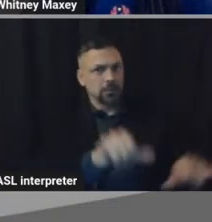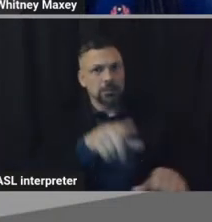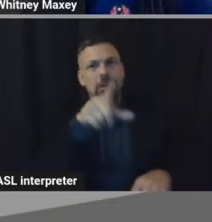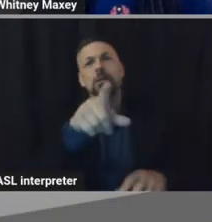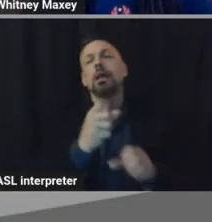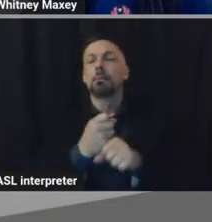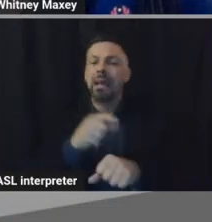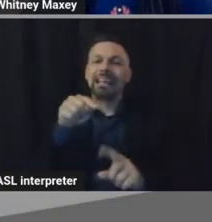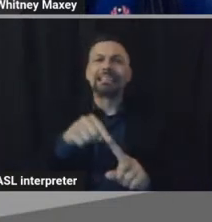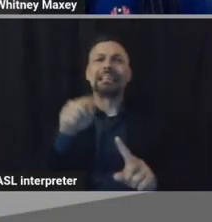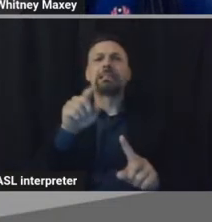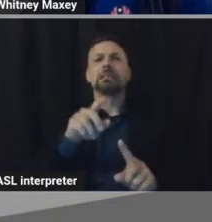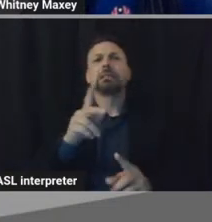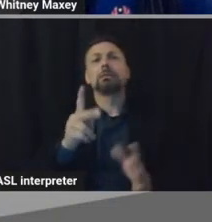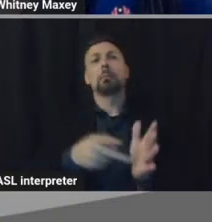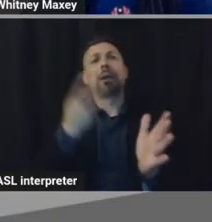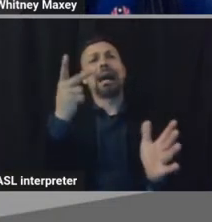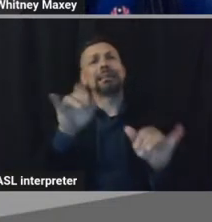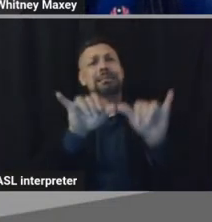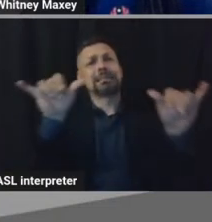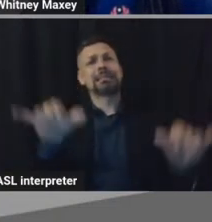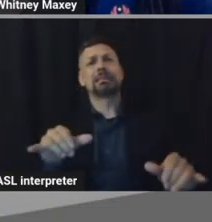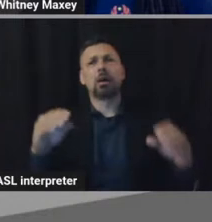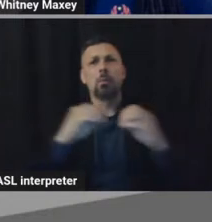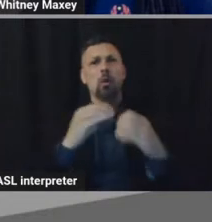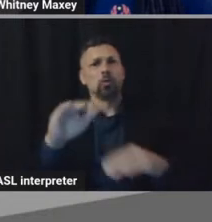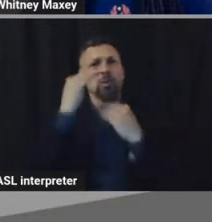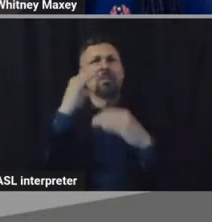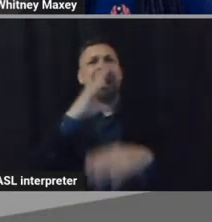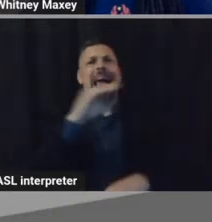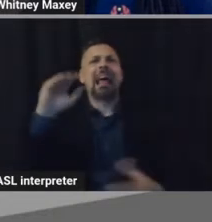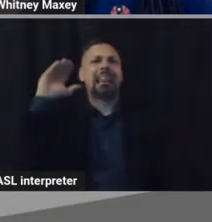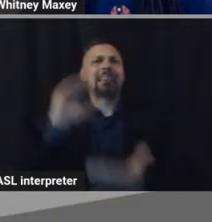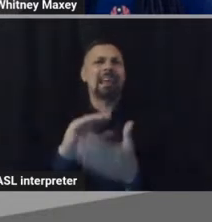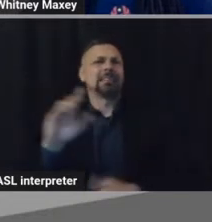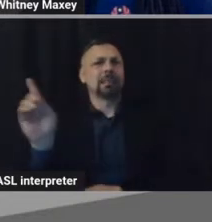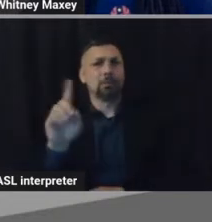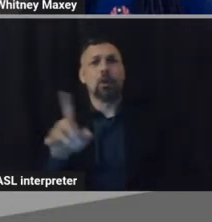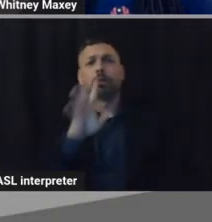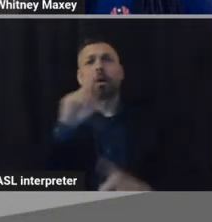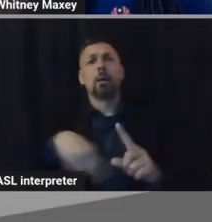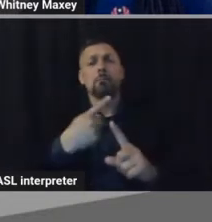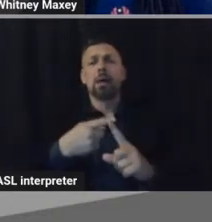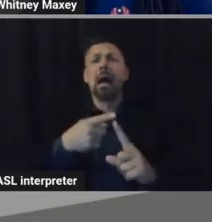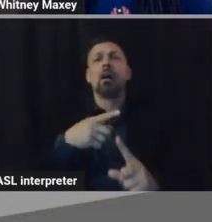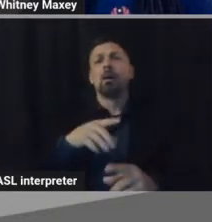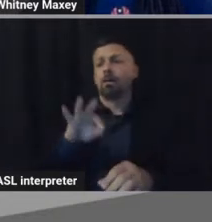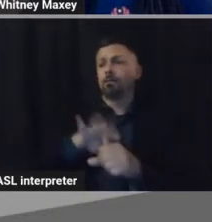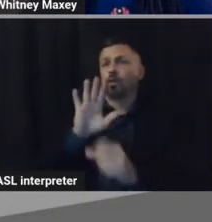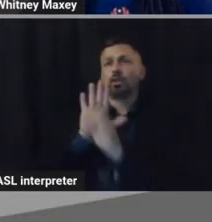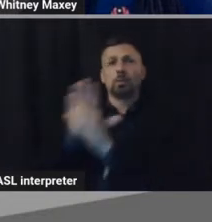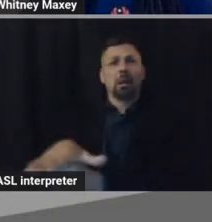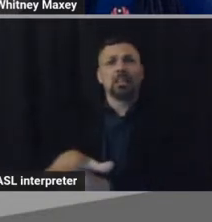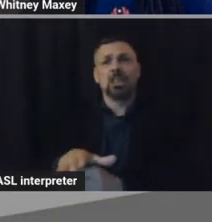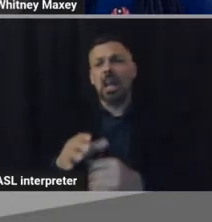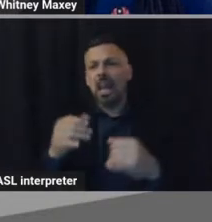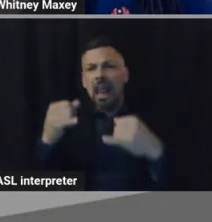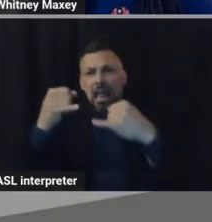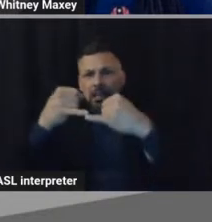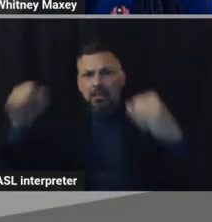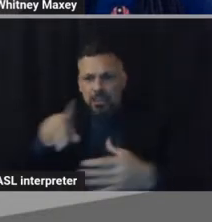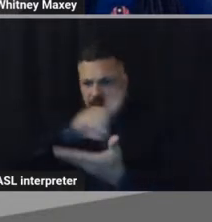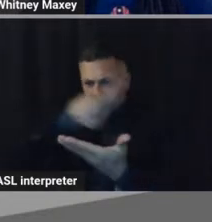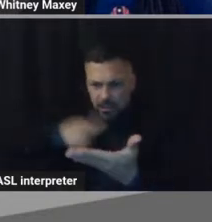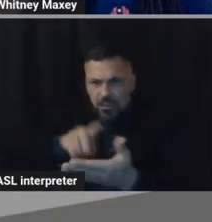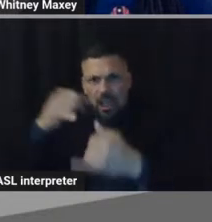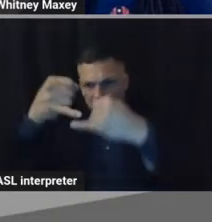system even more restrictive and less democratic. We're talking voter suppression and gerrymandering. They openly boast